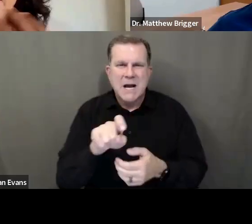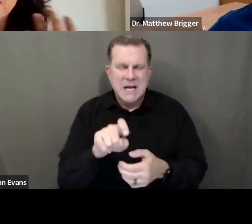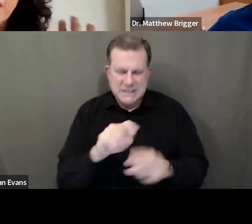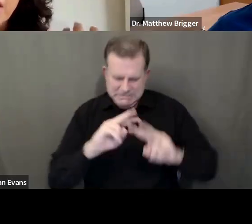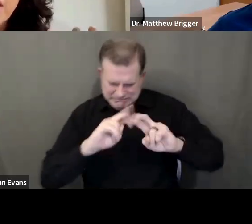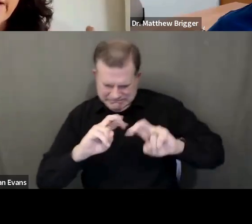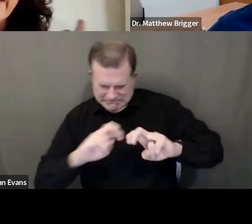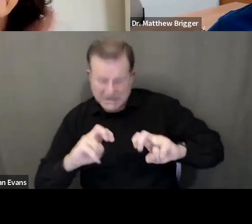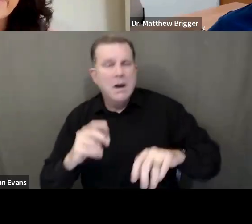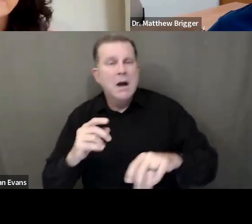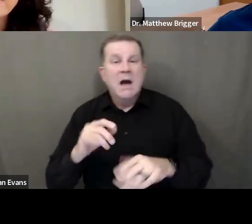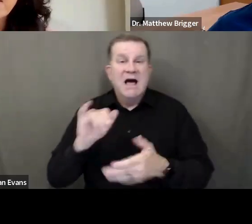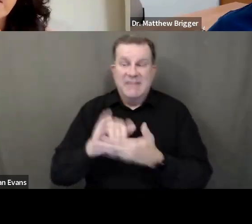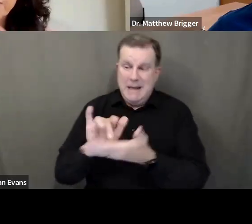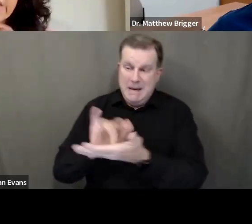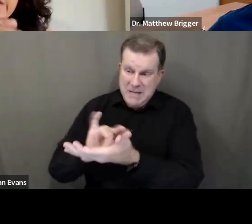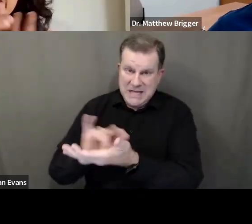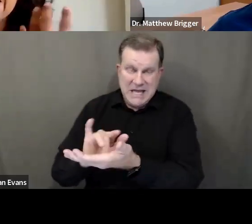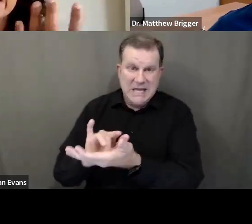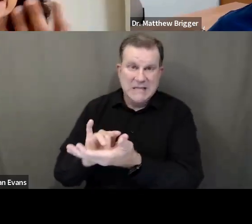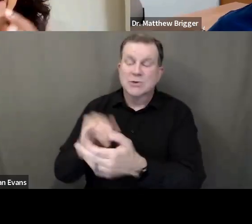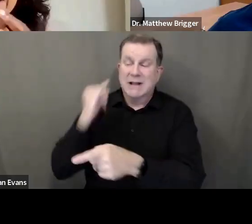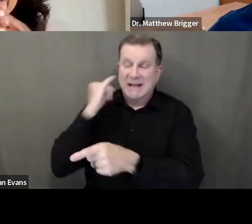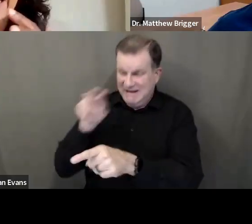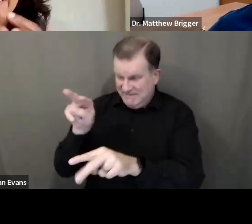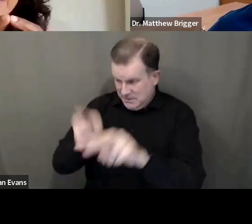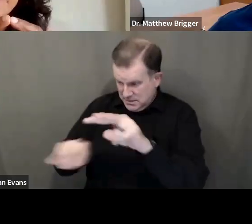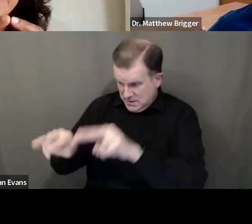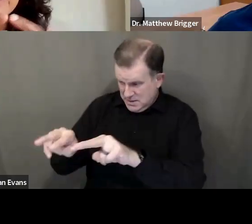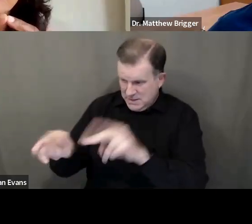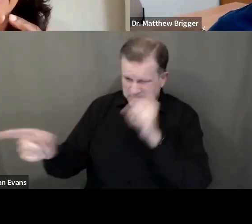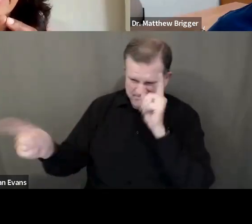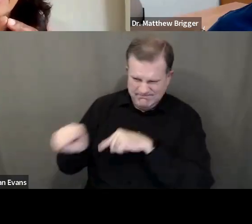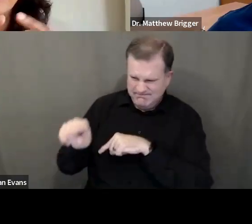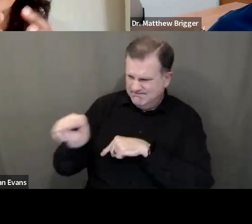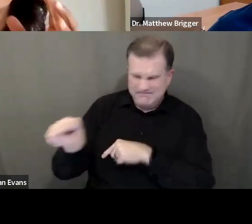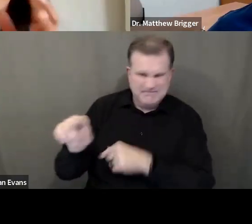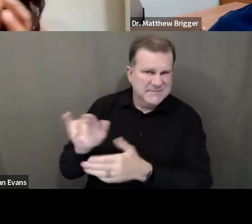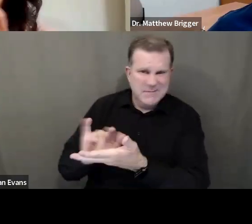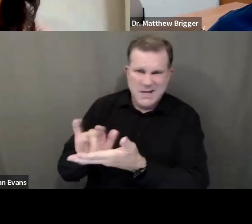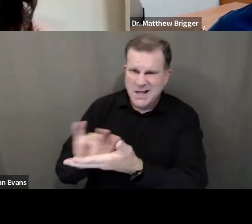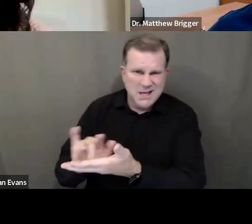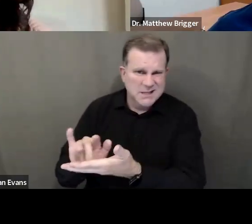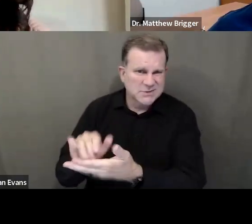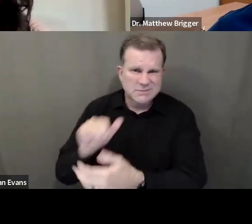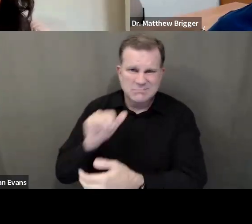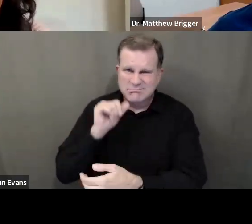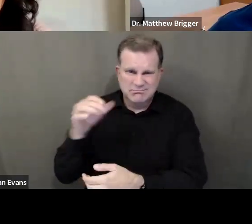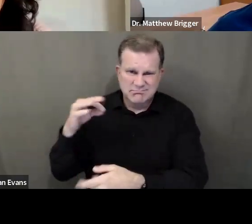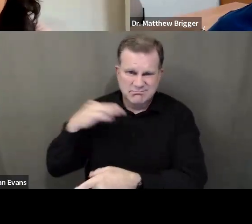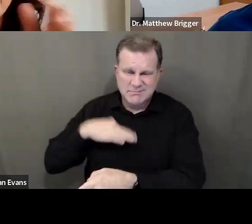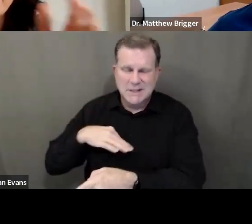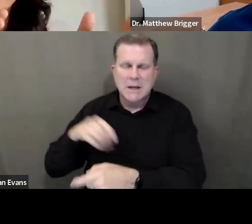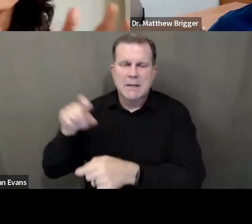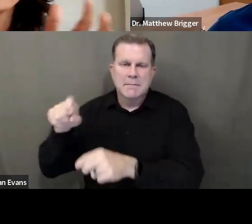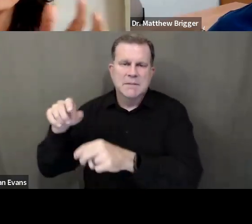medications if there is a consensus that these medications now can be as needed because the